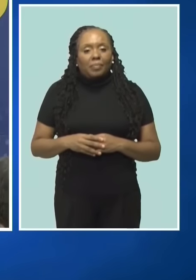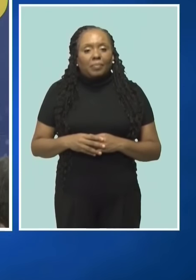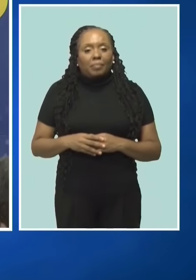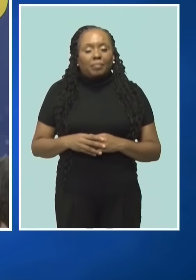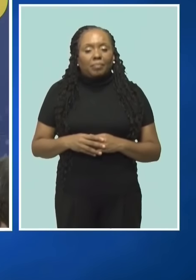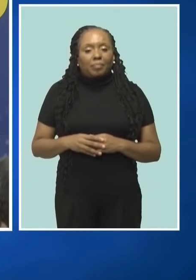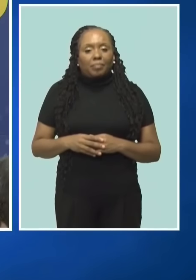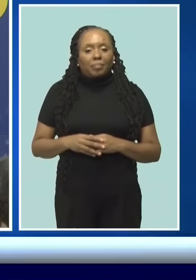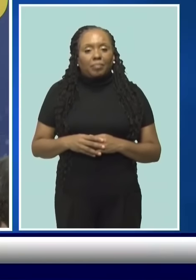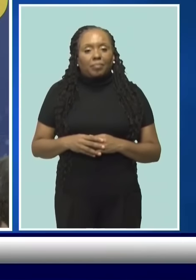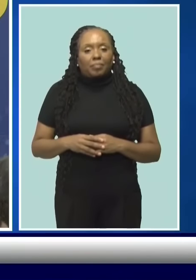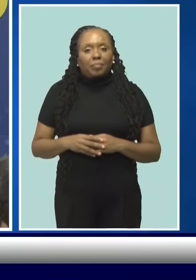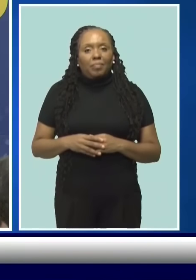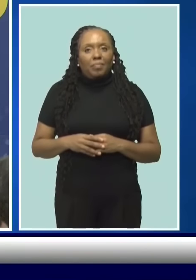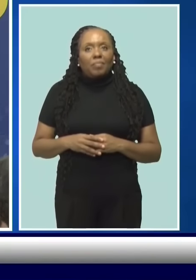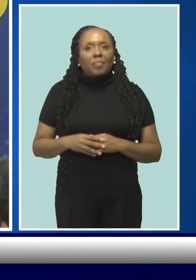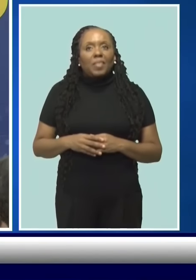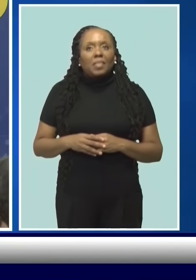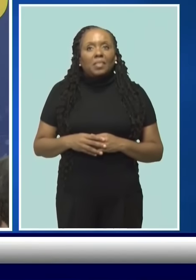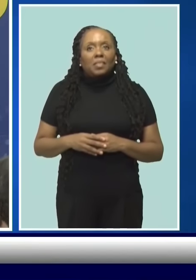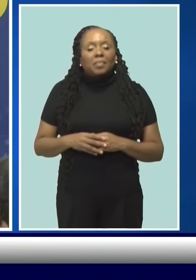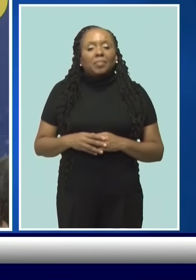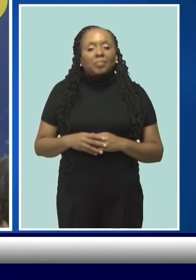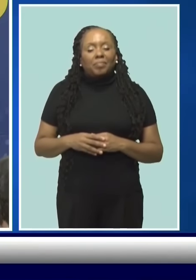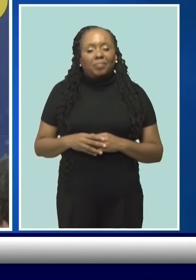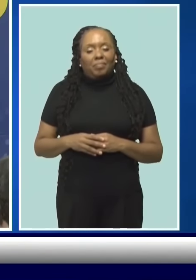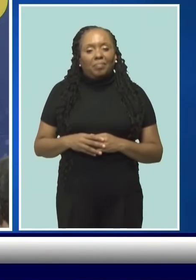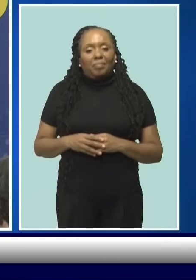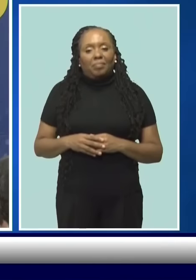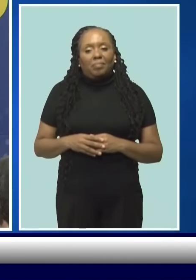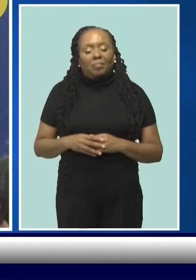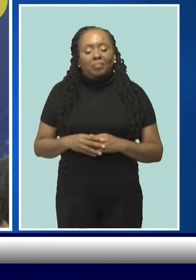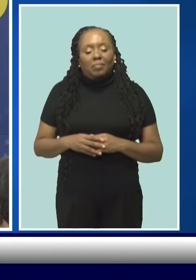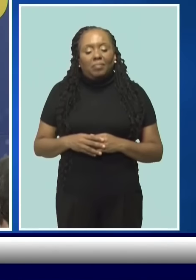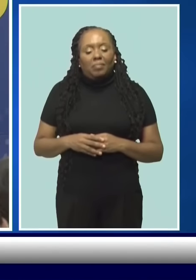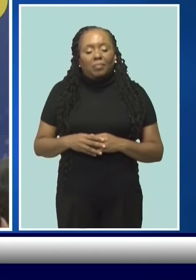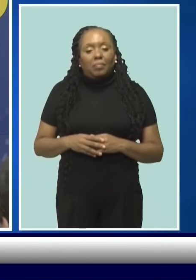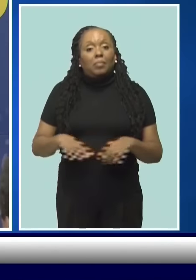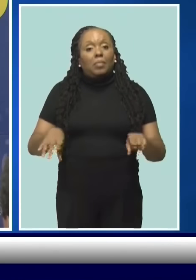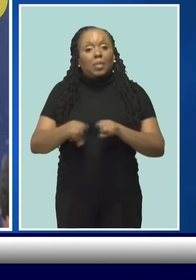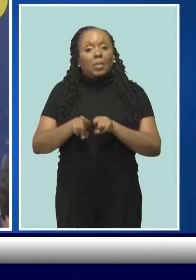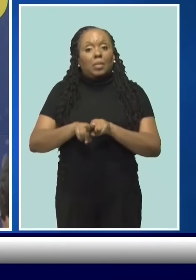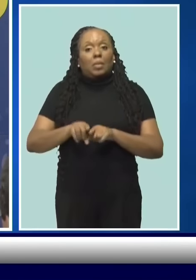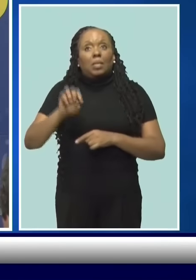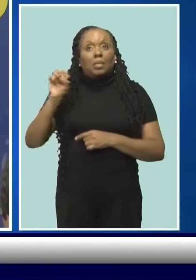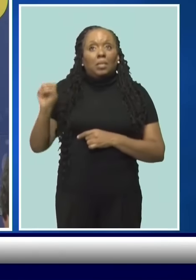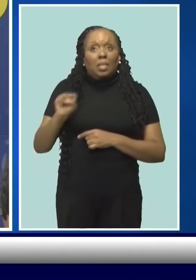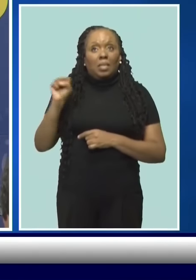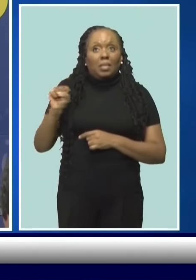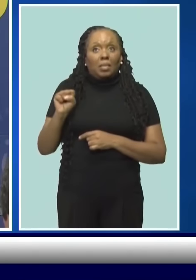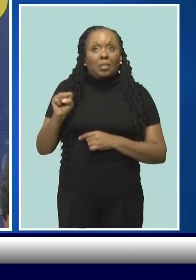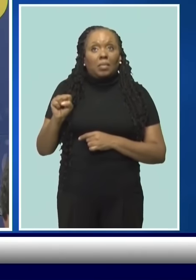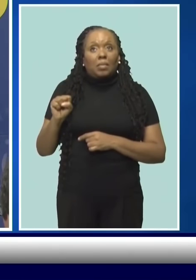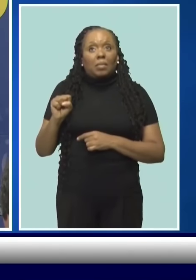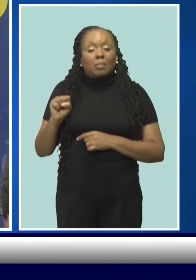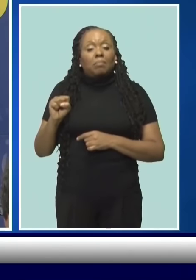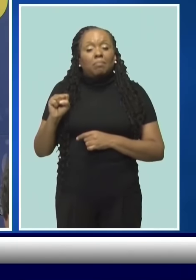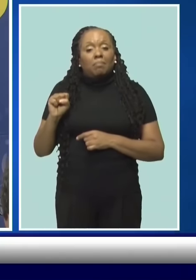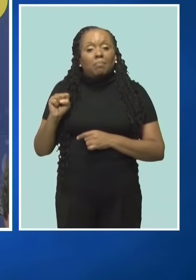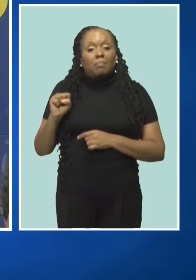also said, there is impending inaugural on Saturday, which we will see the launch of